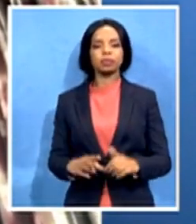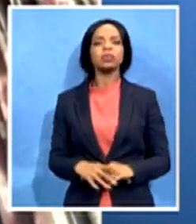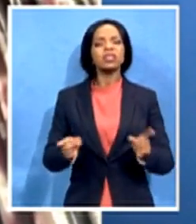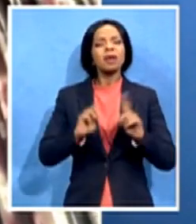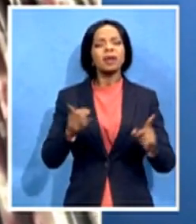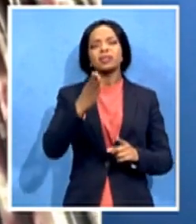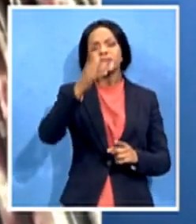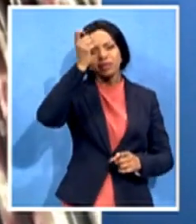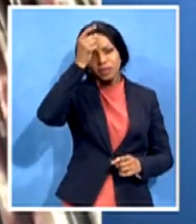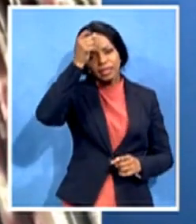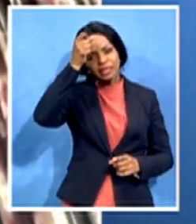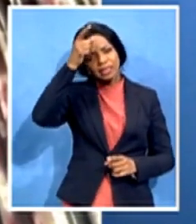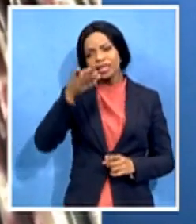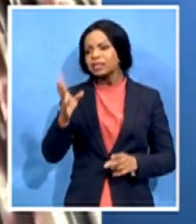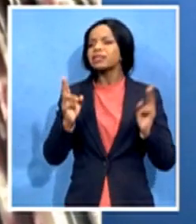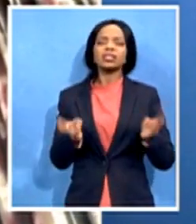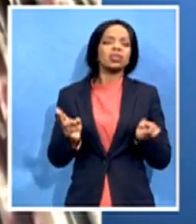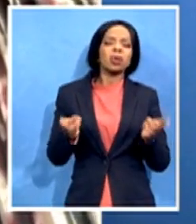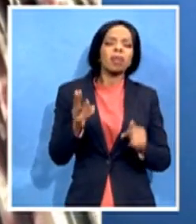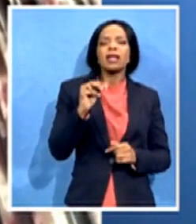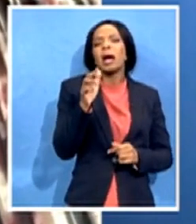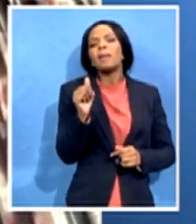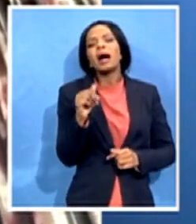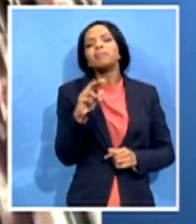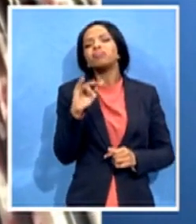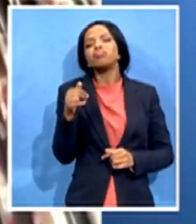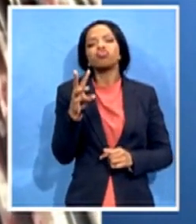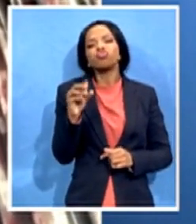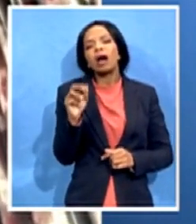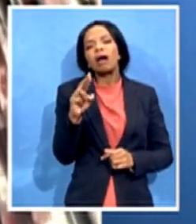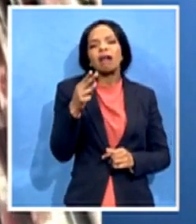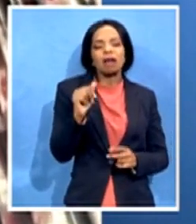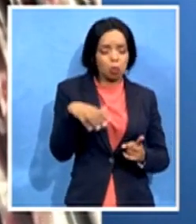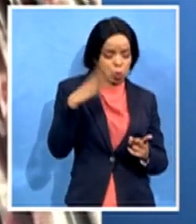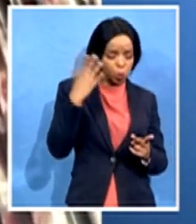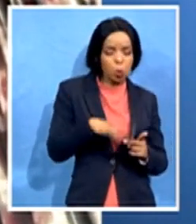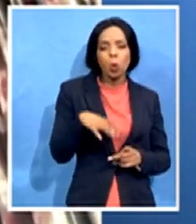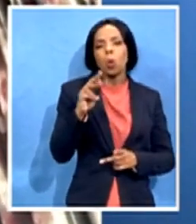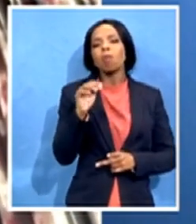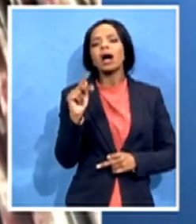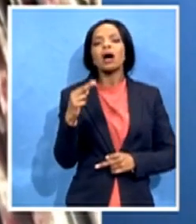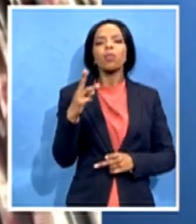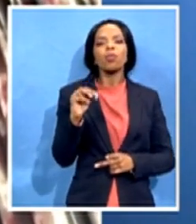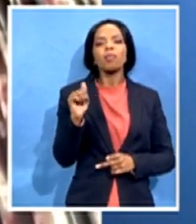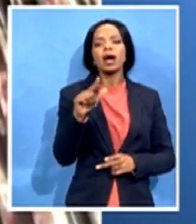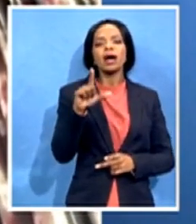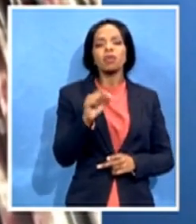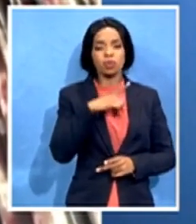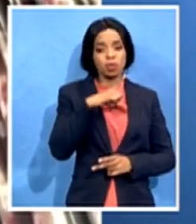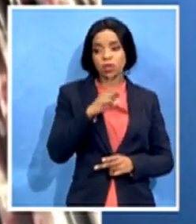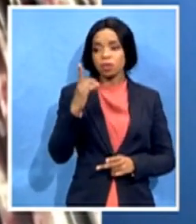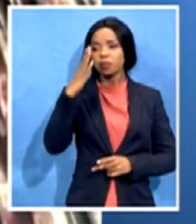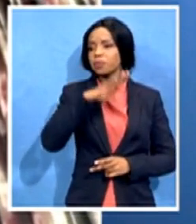makumalo who don't have all the energy of branding animals and so on. But